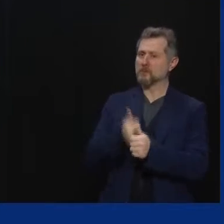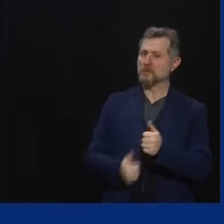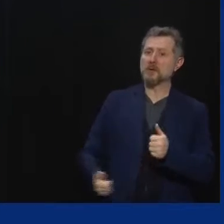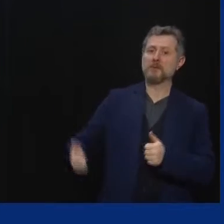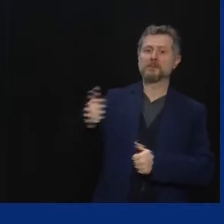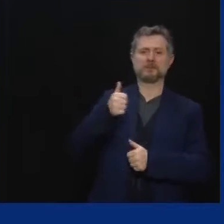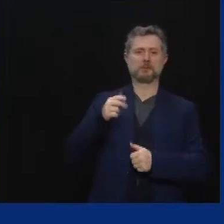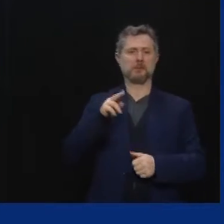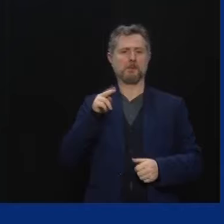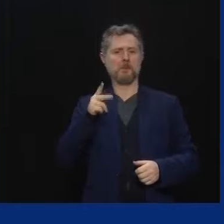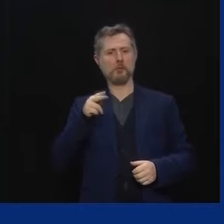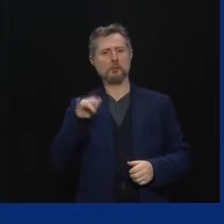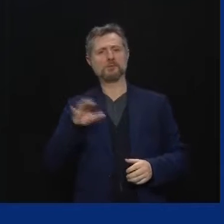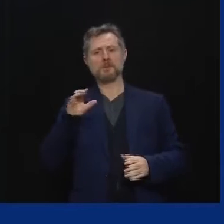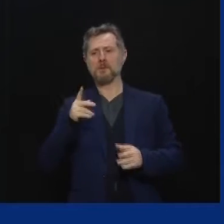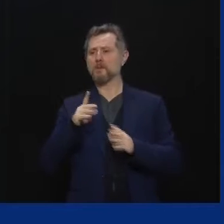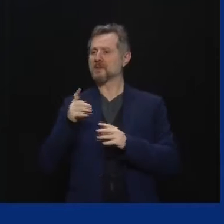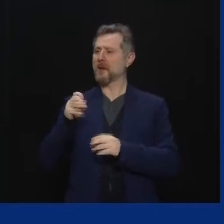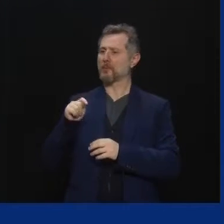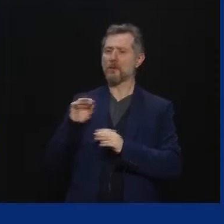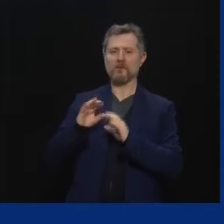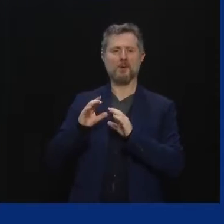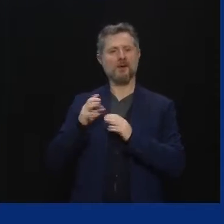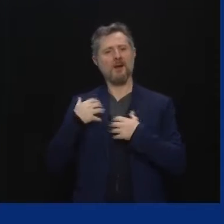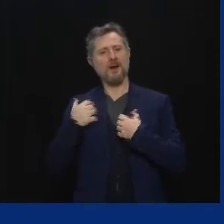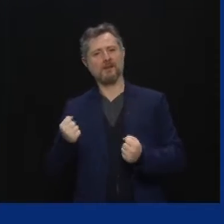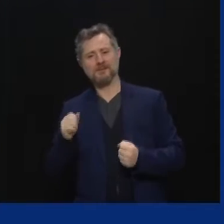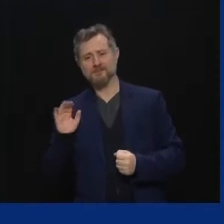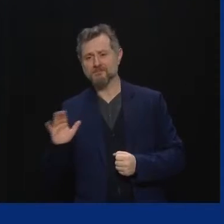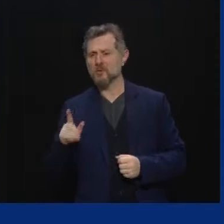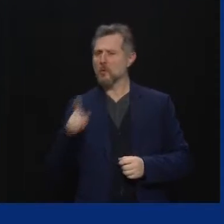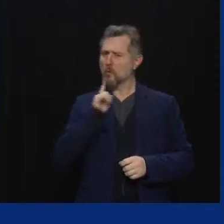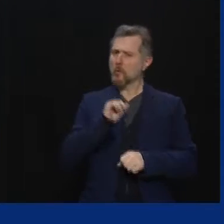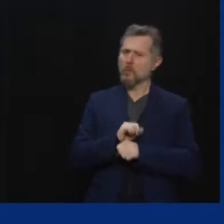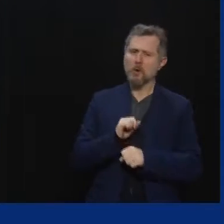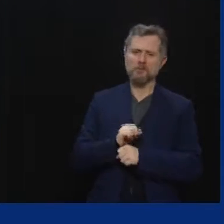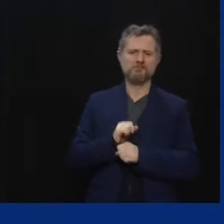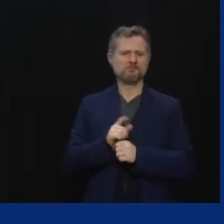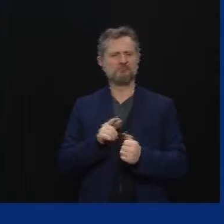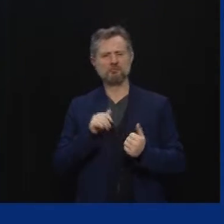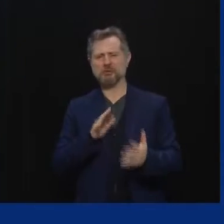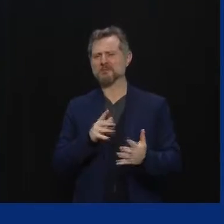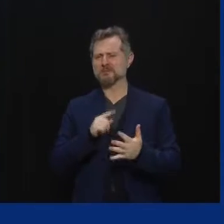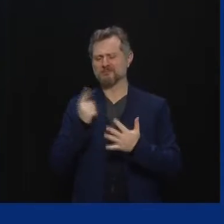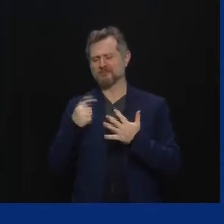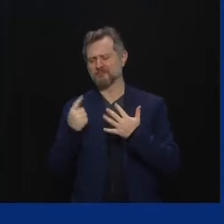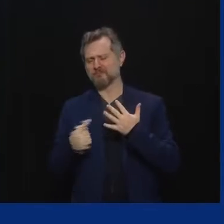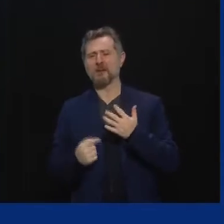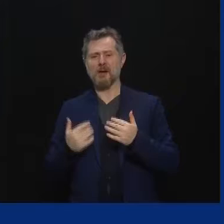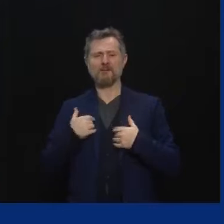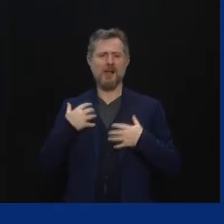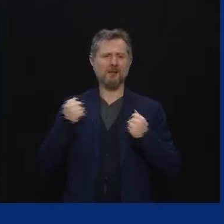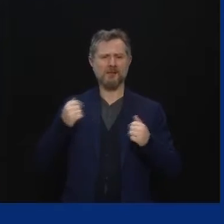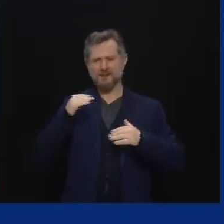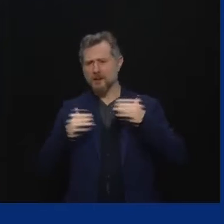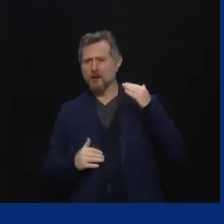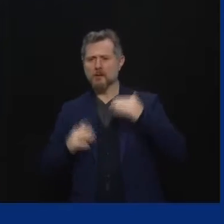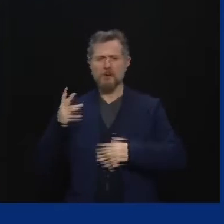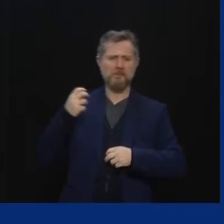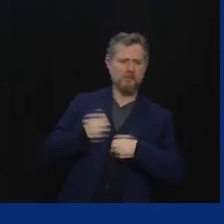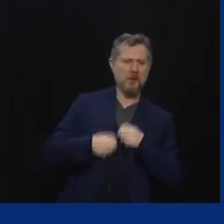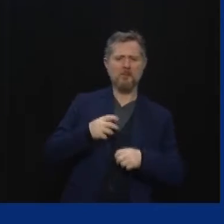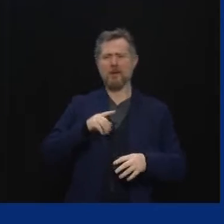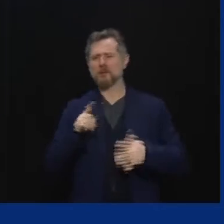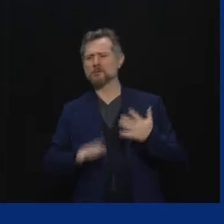of Department of Health and Mental Hygiene, and has worked to address health disparities and inequities in New York City. So I'm very excited to have her at